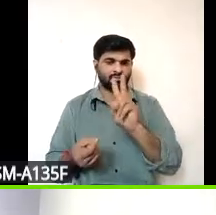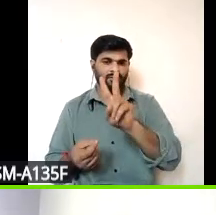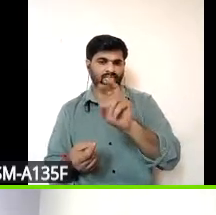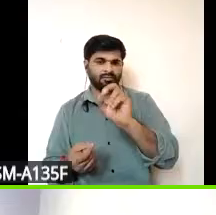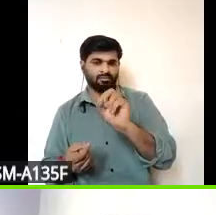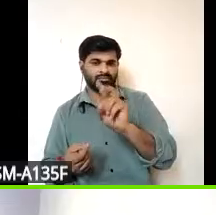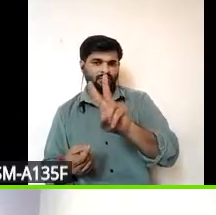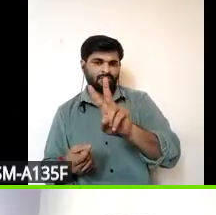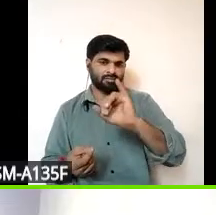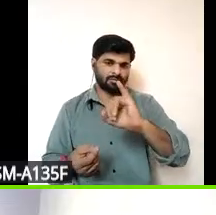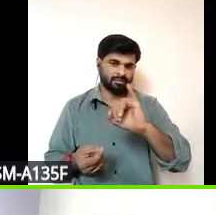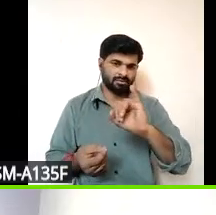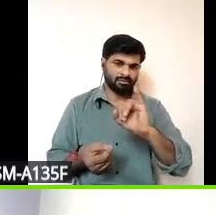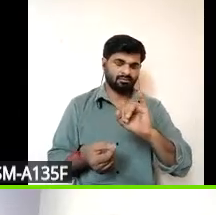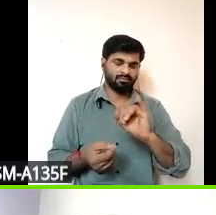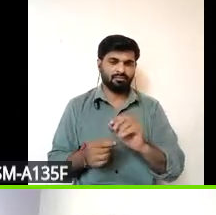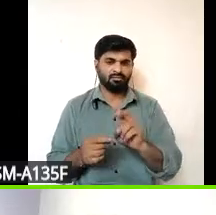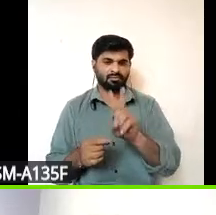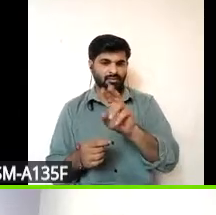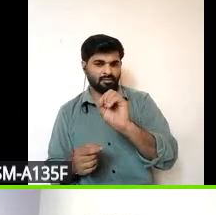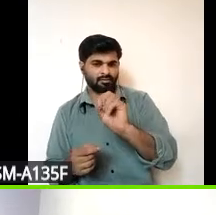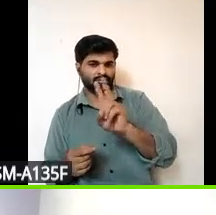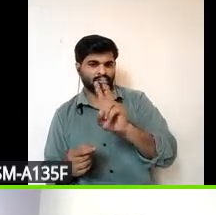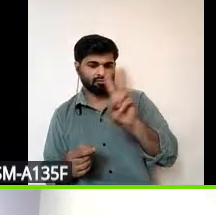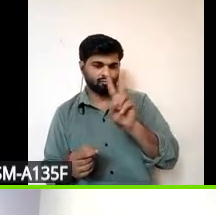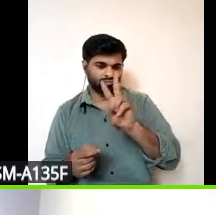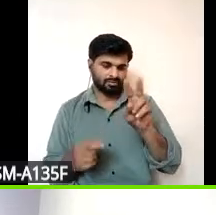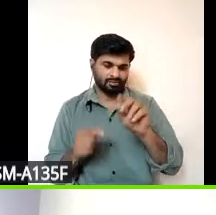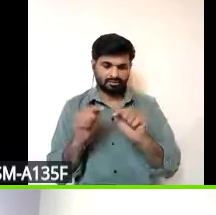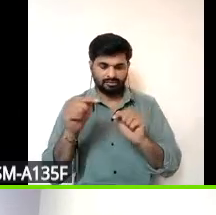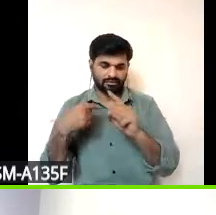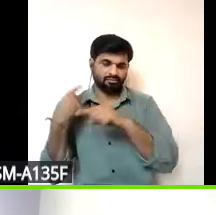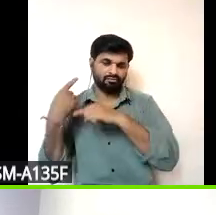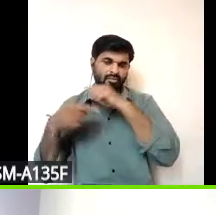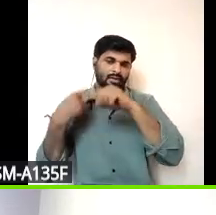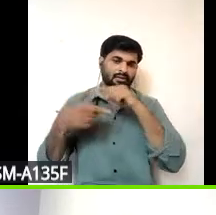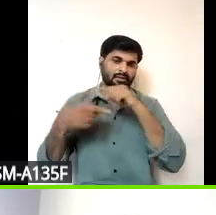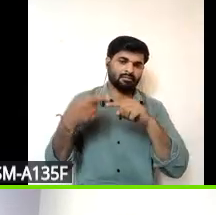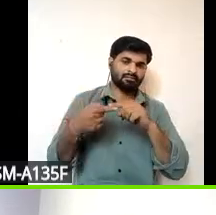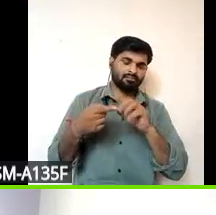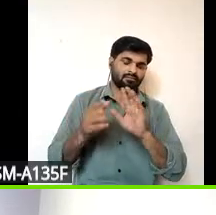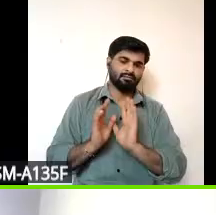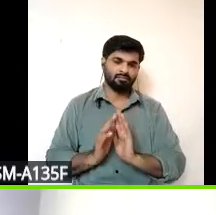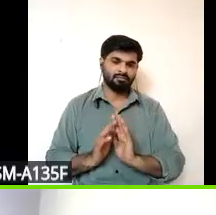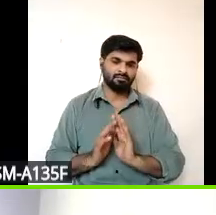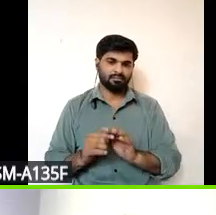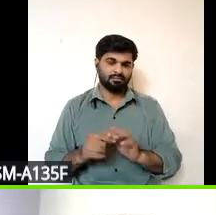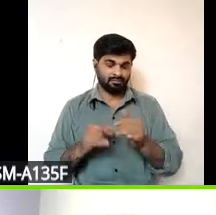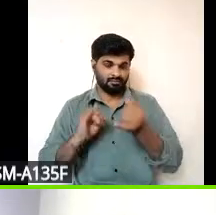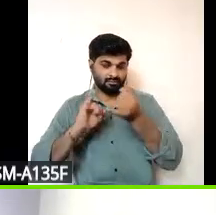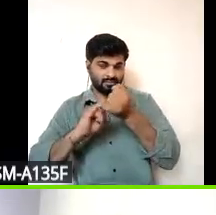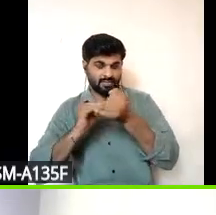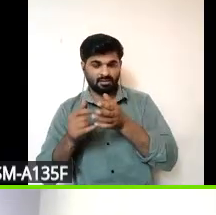well. We were hoping if you could just walk us through the history of it. I mean, the history where Shashank actually says the real work started happening from